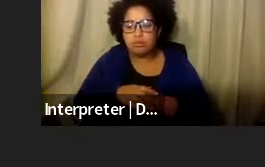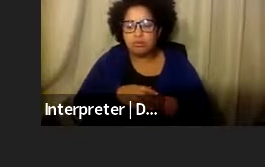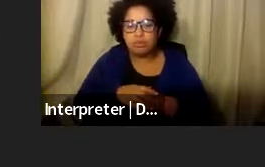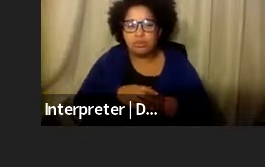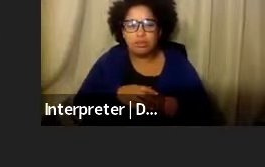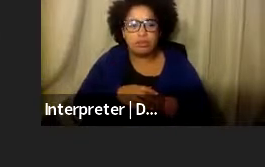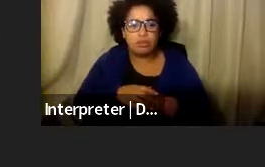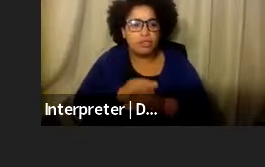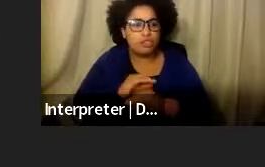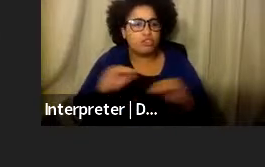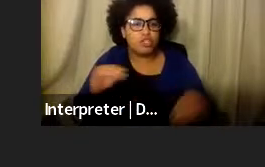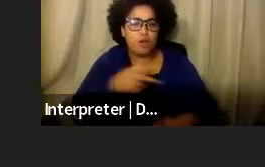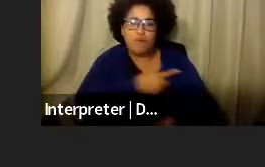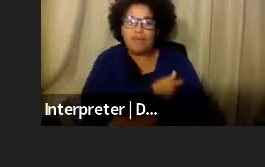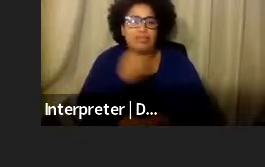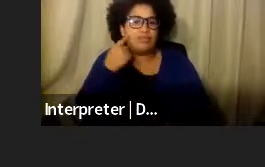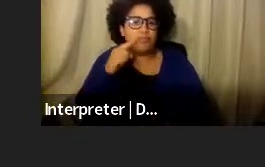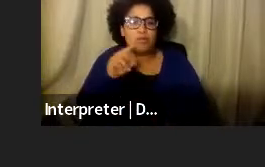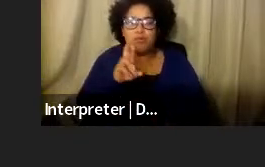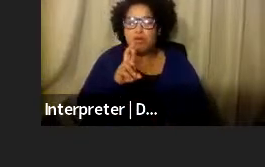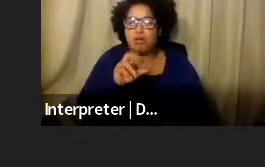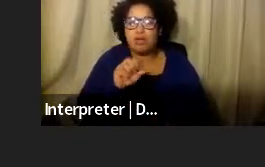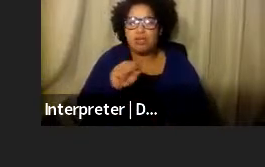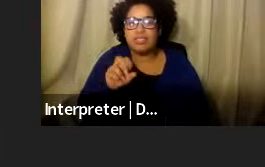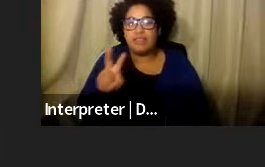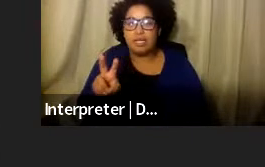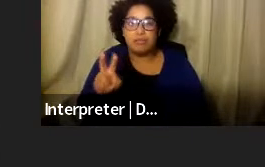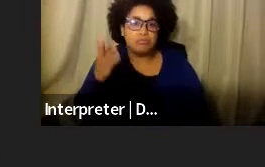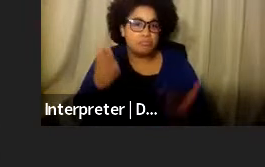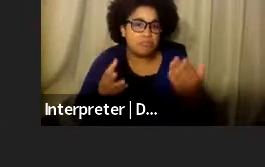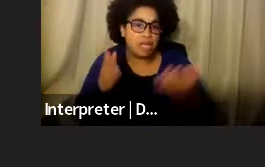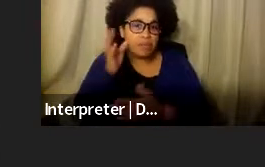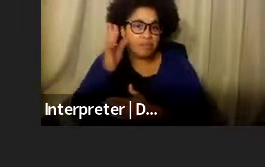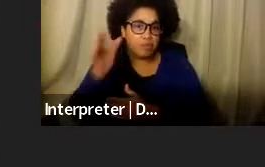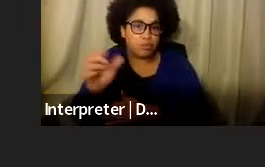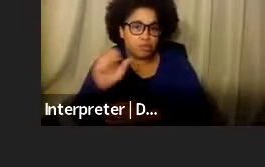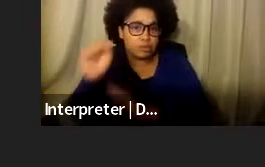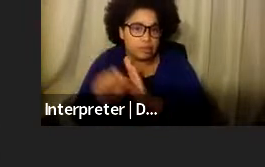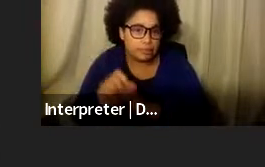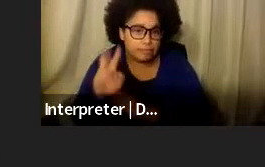no vaccine for RSV yet, but maybe in a future season.